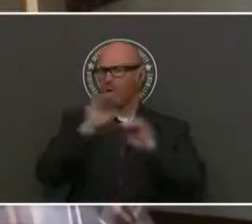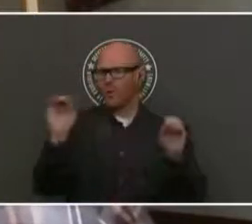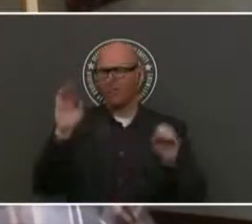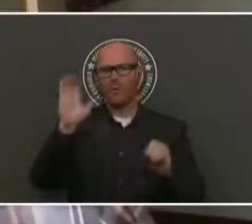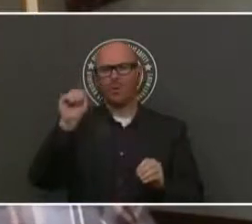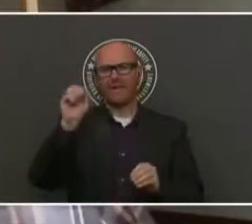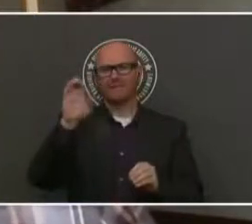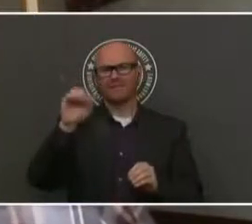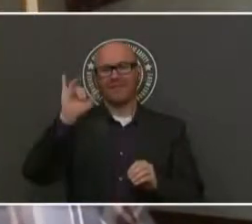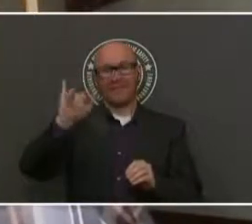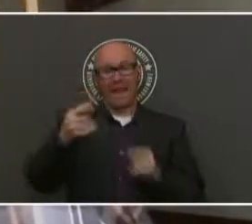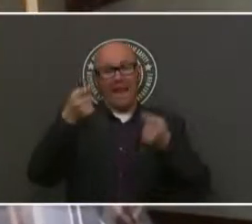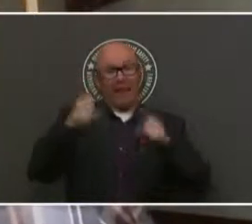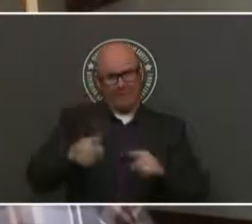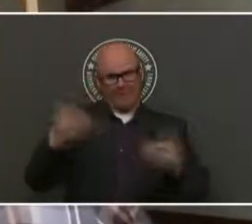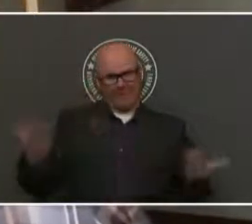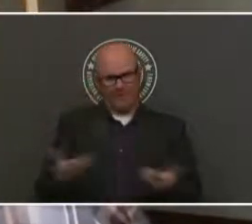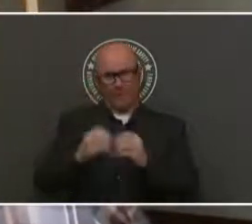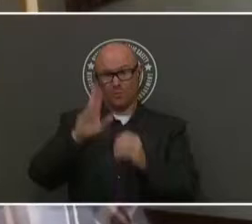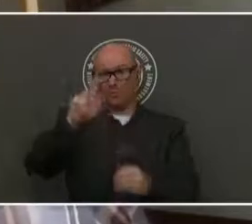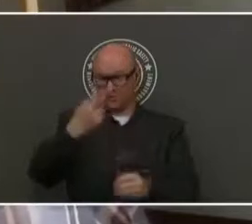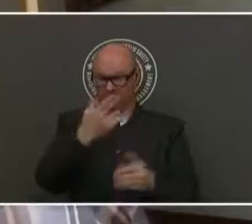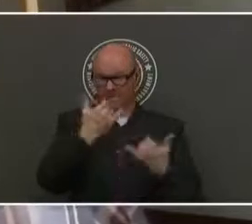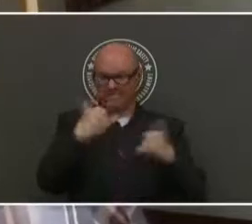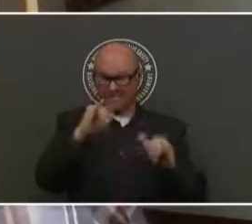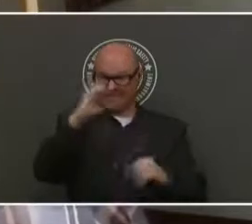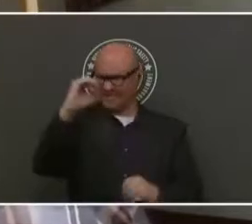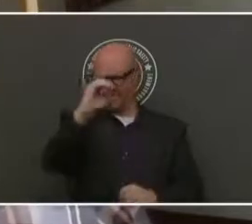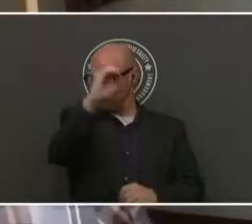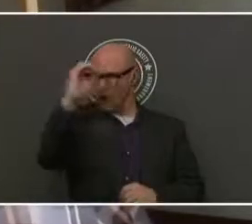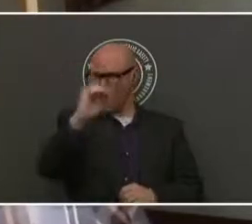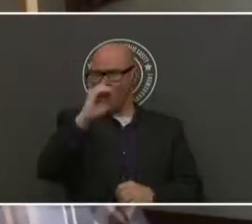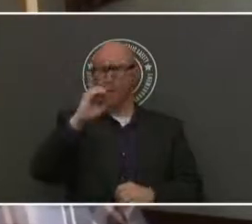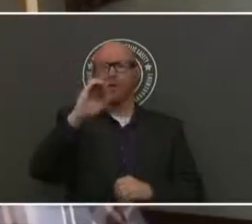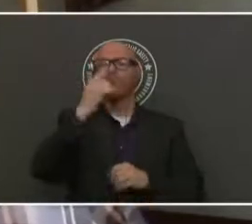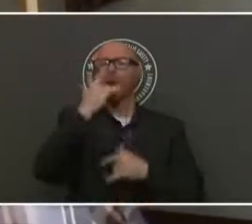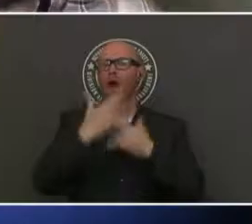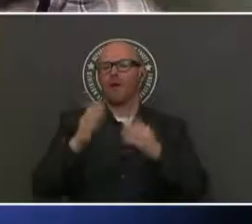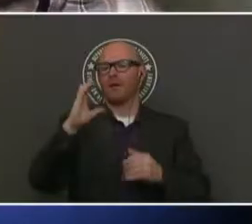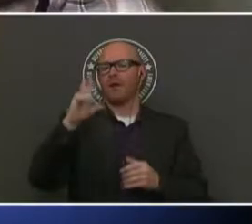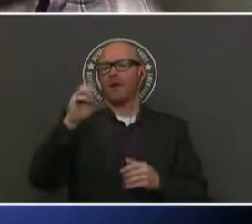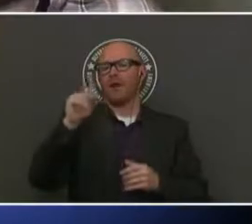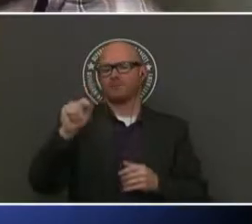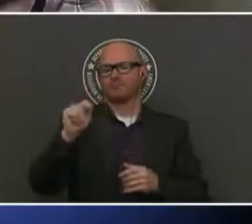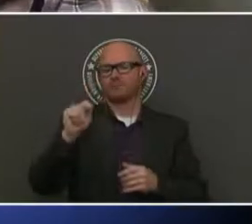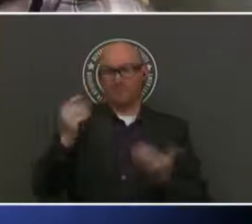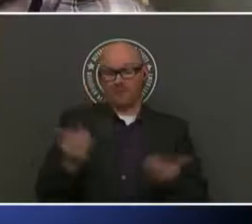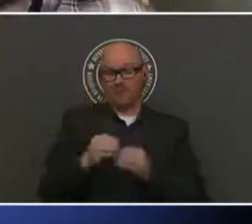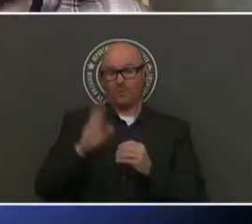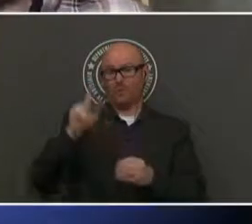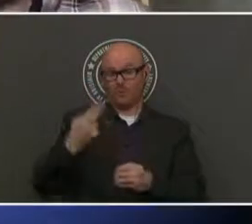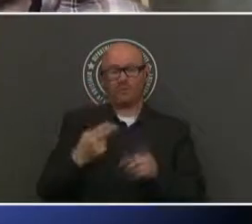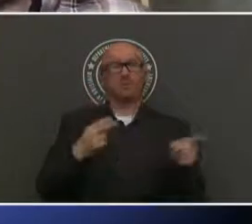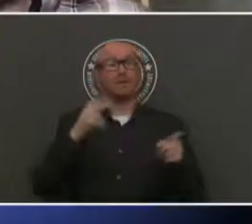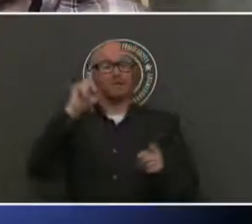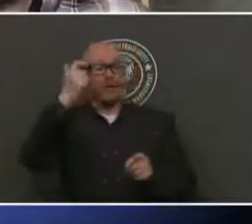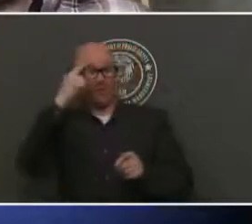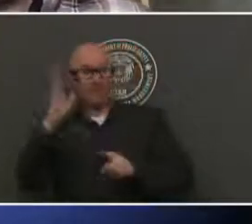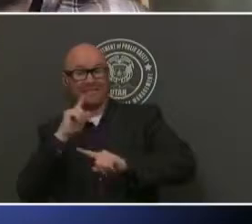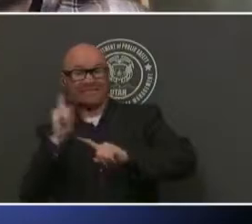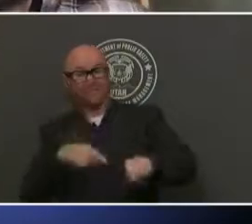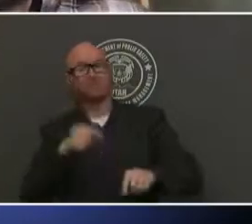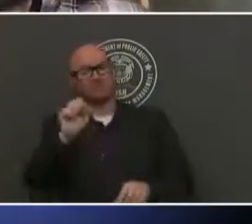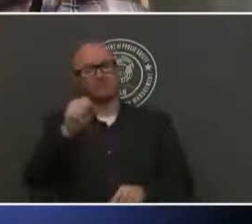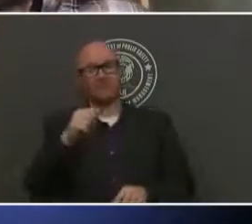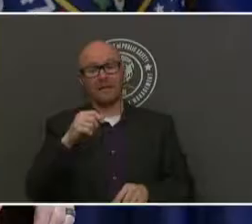that happening here in Utah. Is that still the case, to your knowledge? Yeah, as of last night, I haven't, and I think I would have heard if there